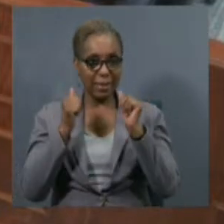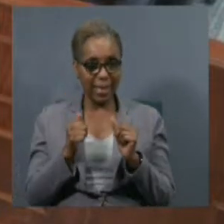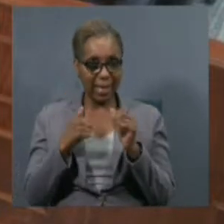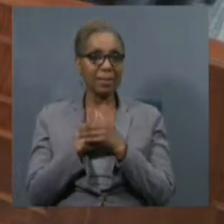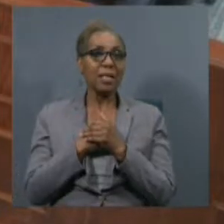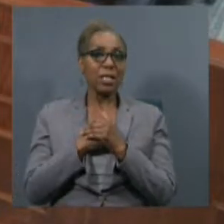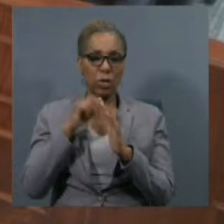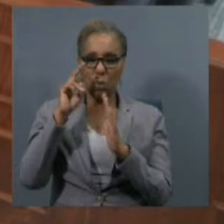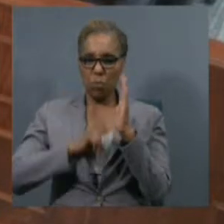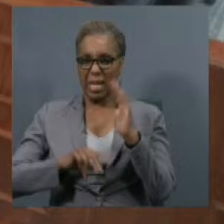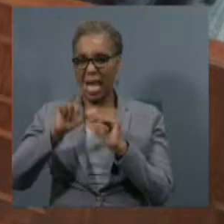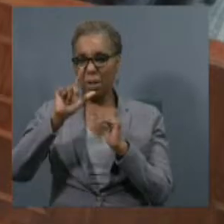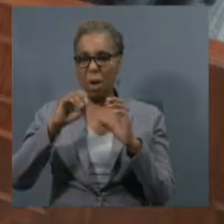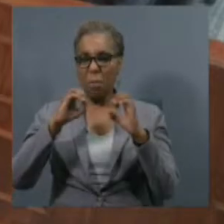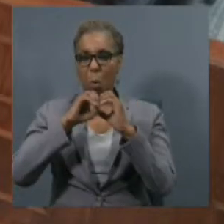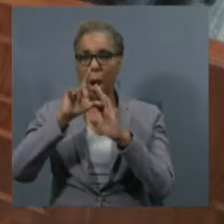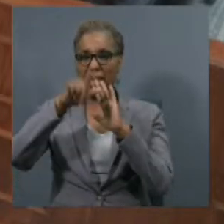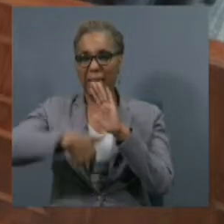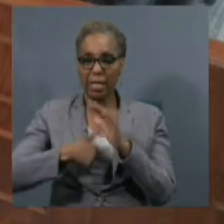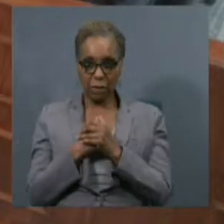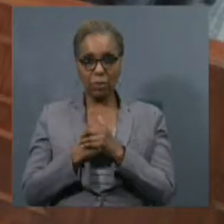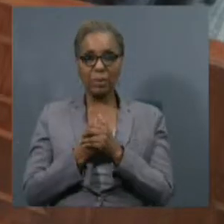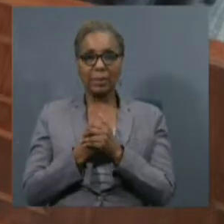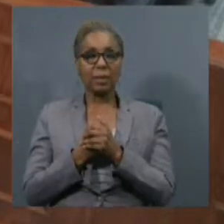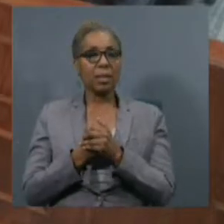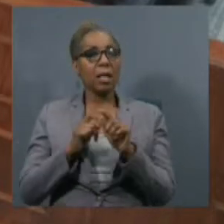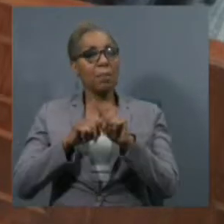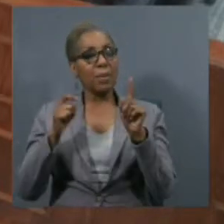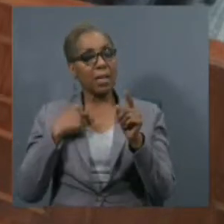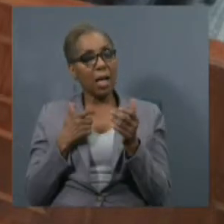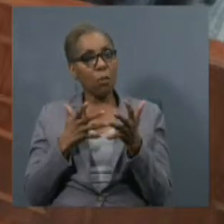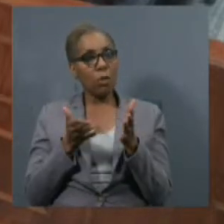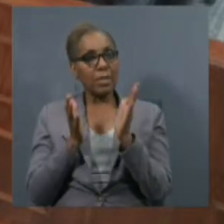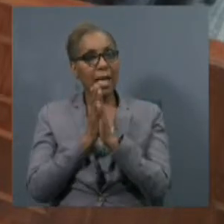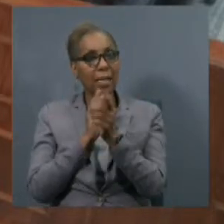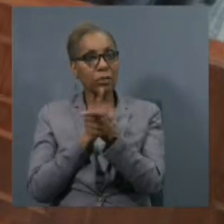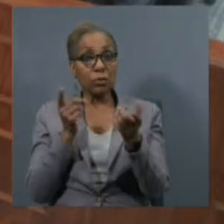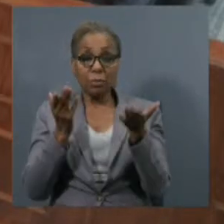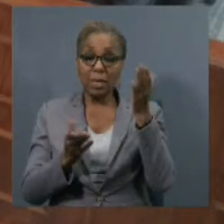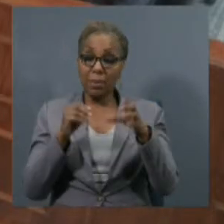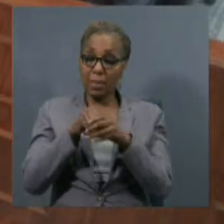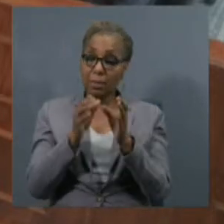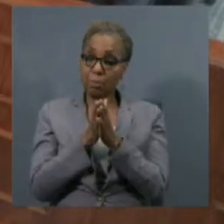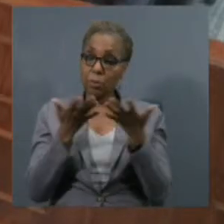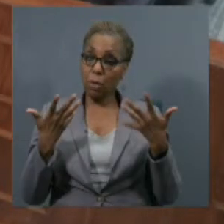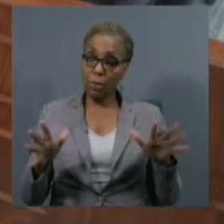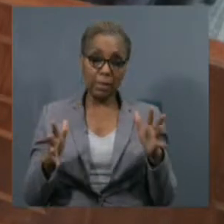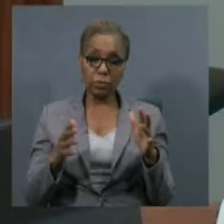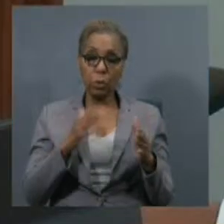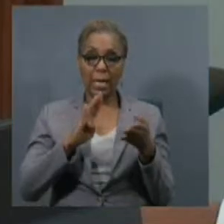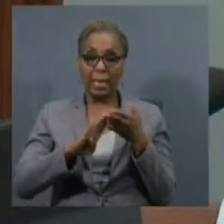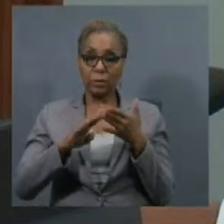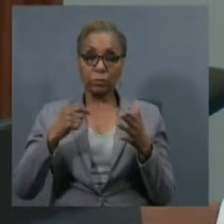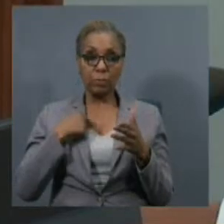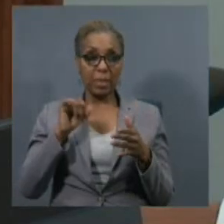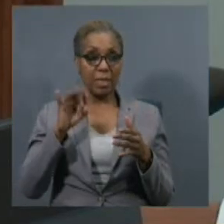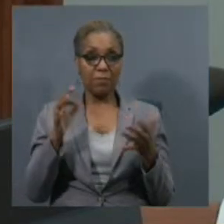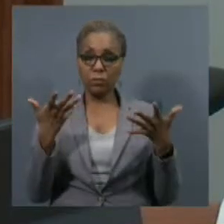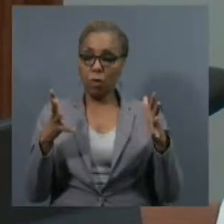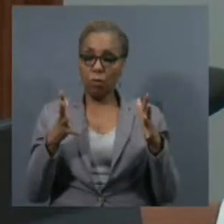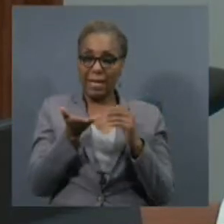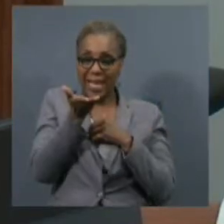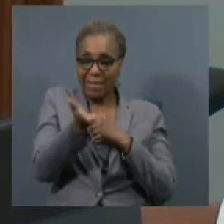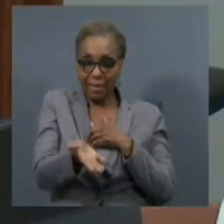little bit later, but I wanted to ask you, and it may be in the book, so excuse me if it's already in